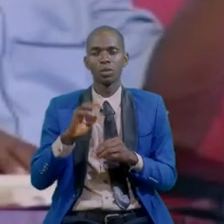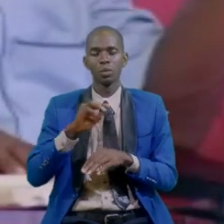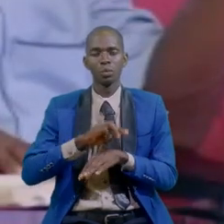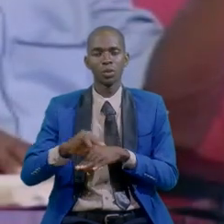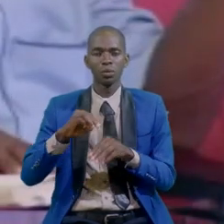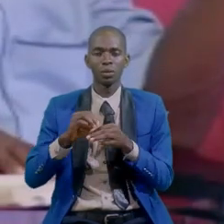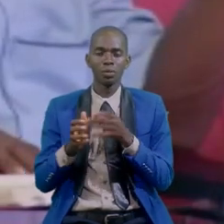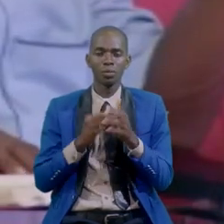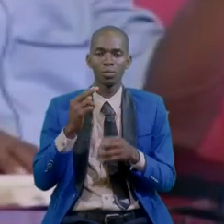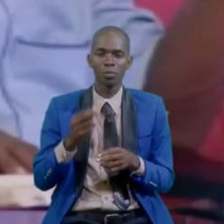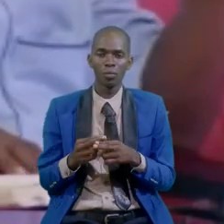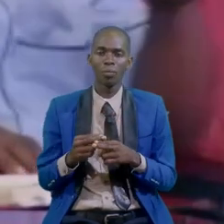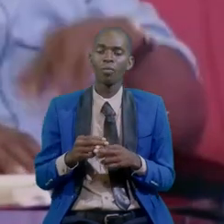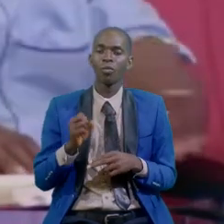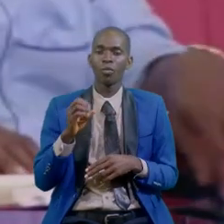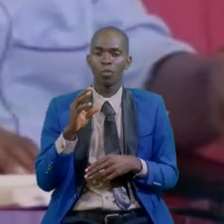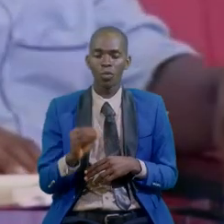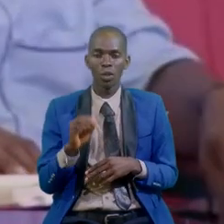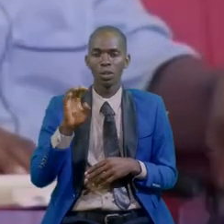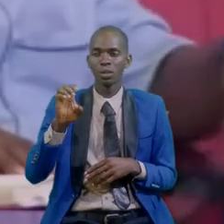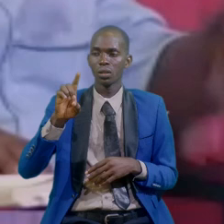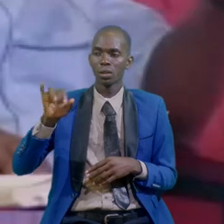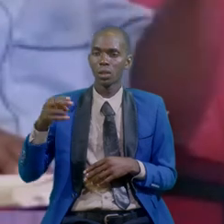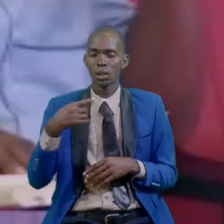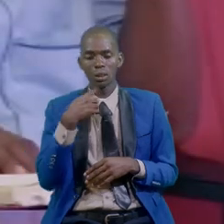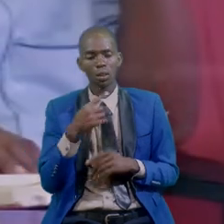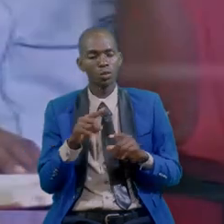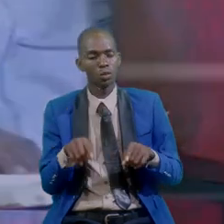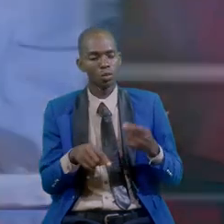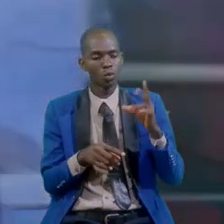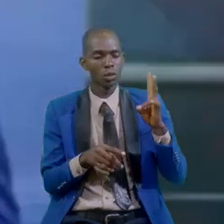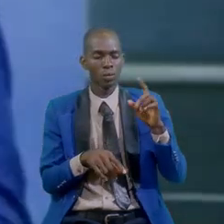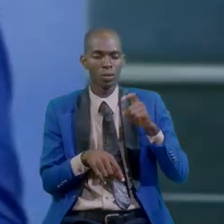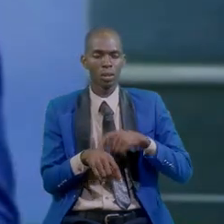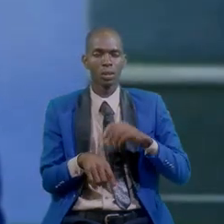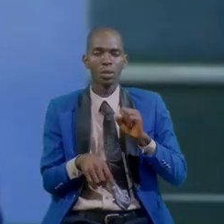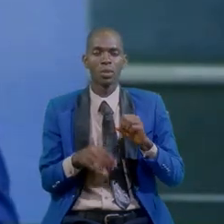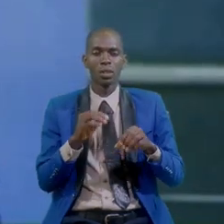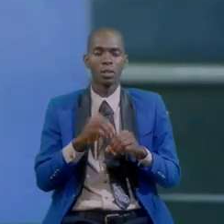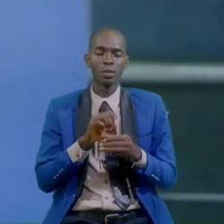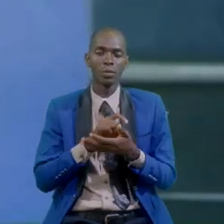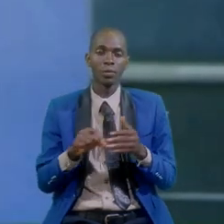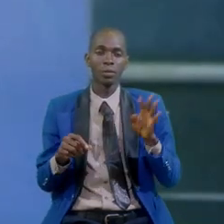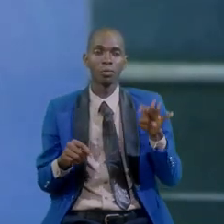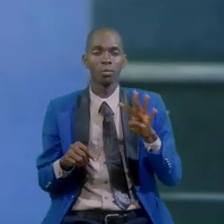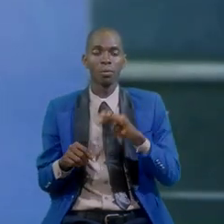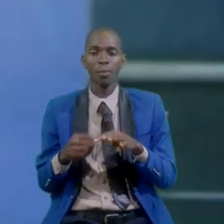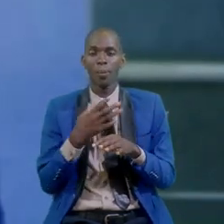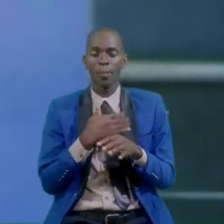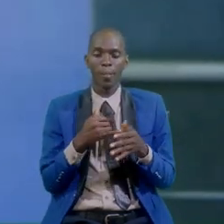go seven times. And then in verse 44, it says, and it came to